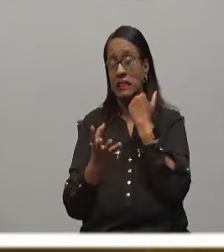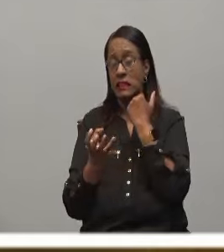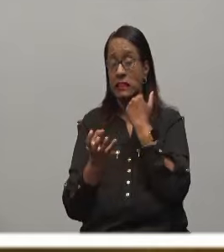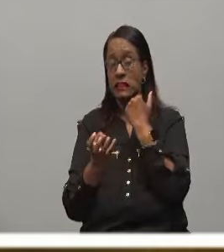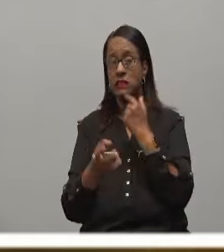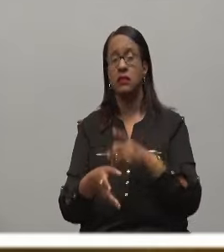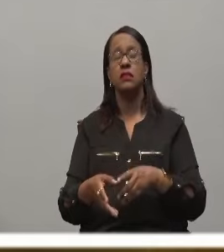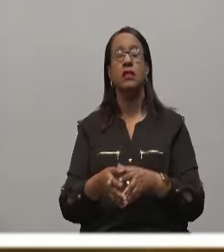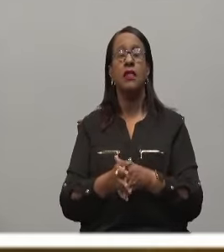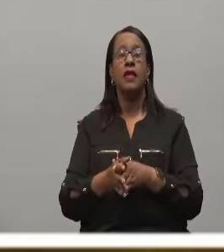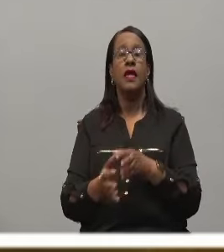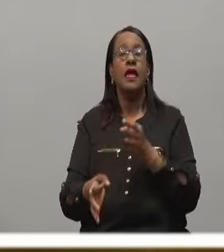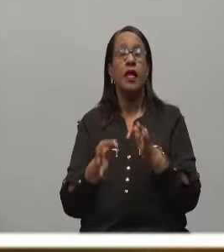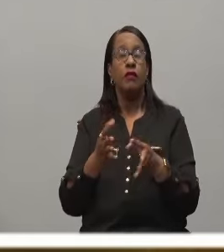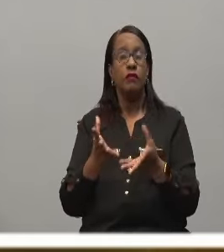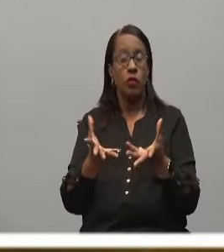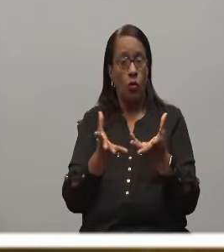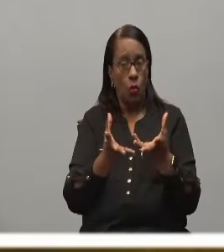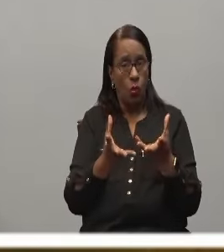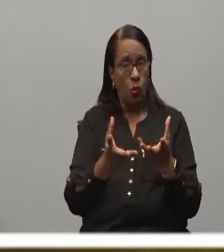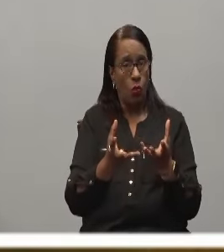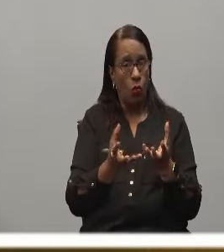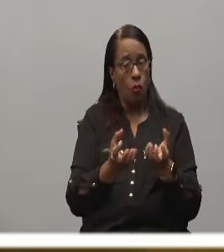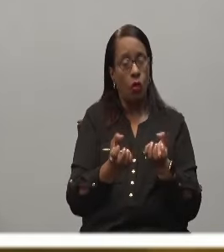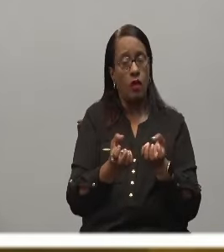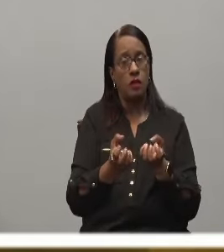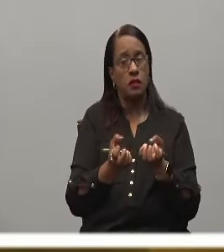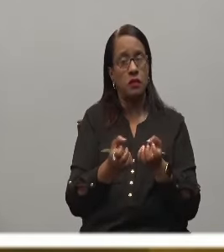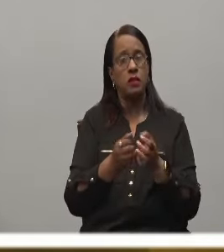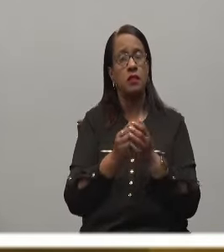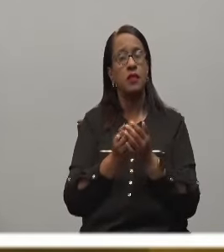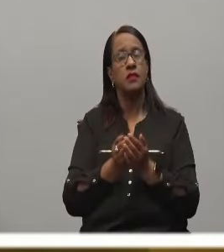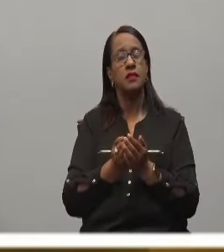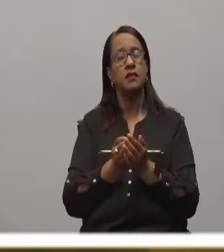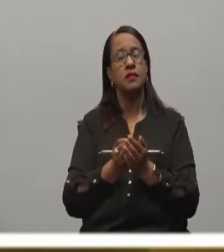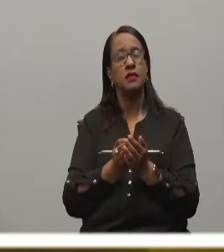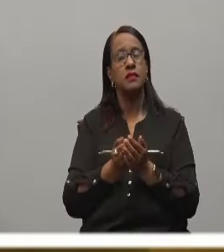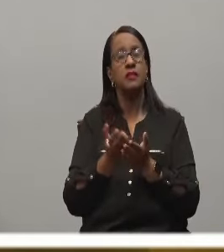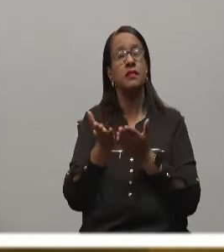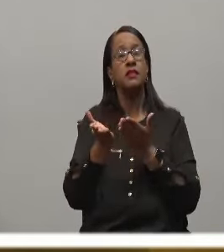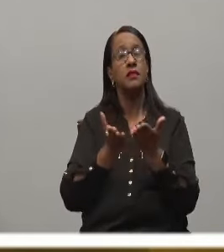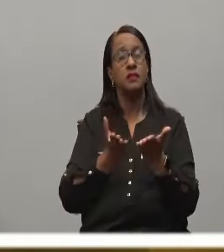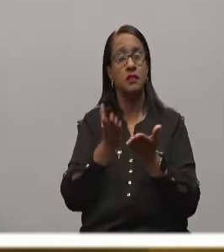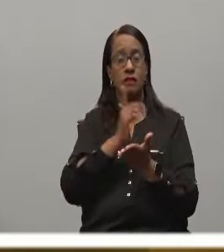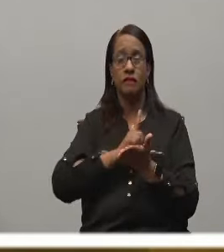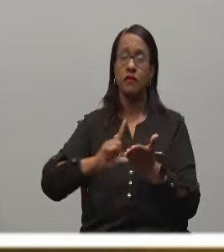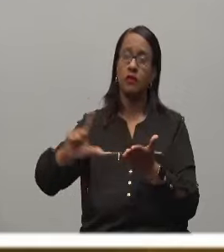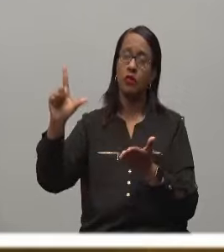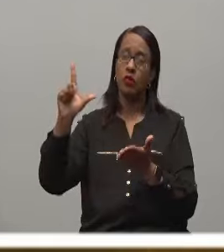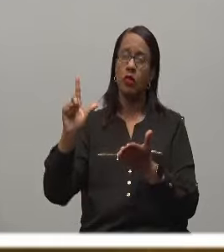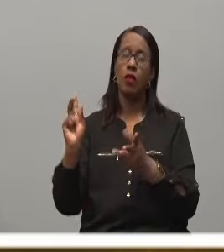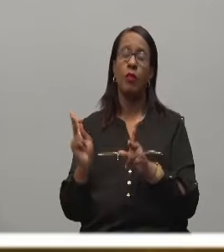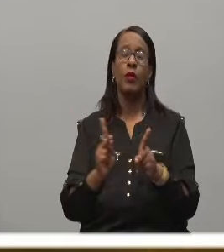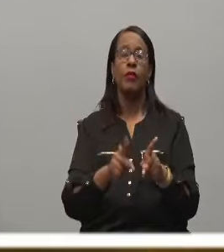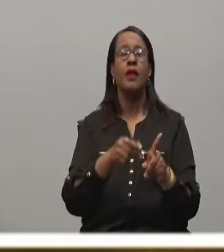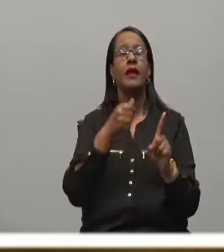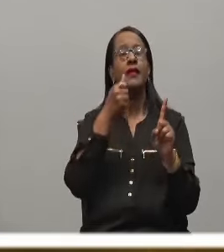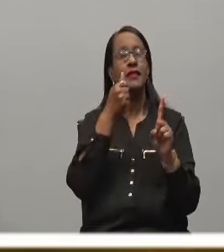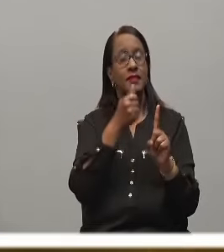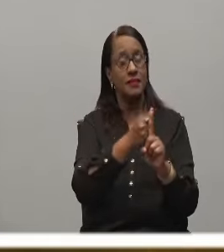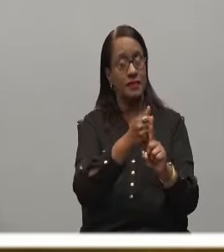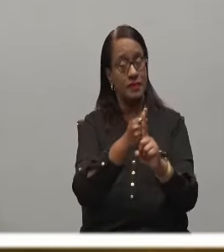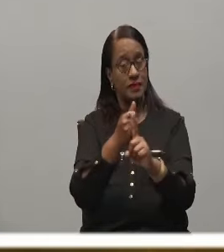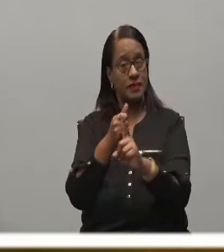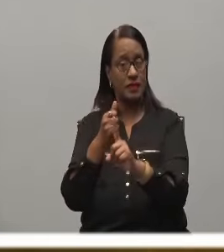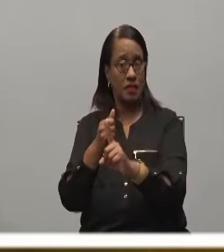serve the Lord, prepare yourself for an ordeal. Can you hear that? If you desire